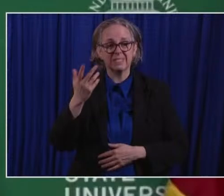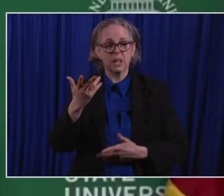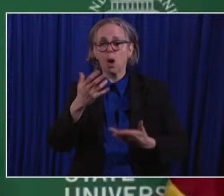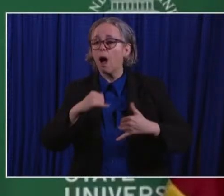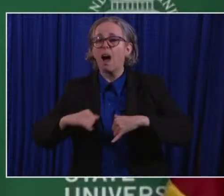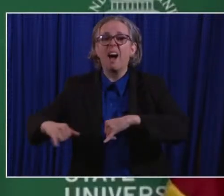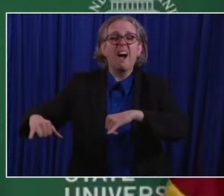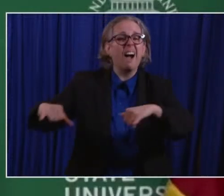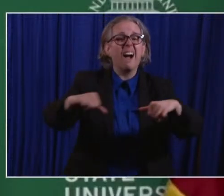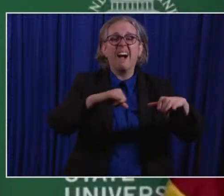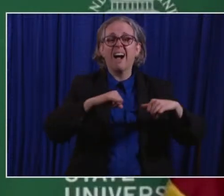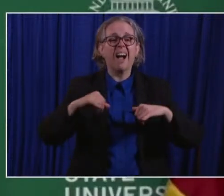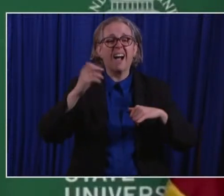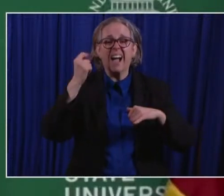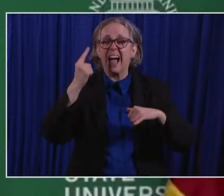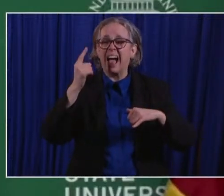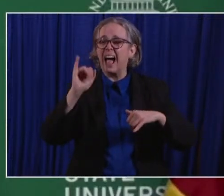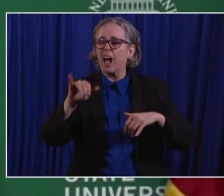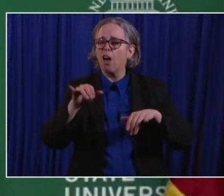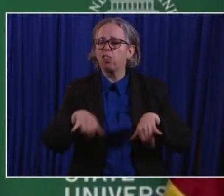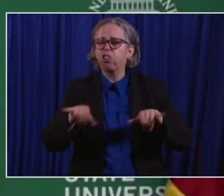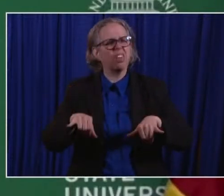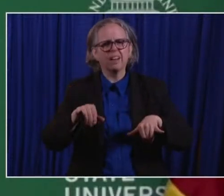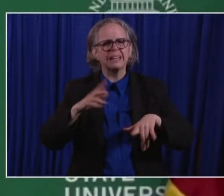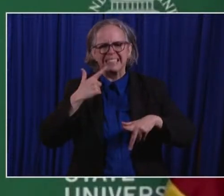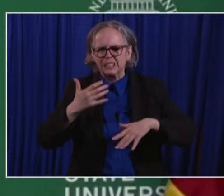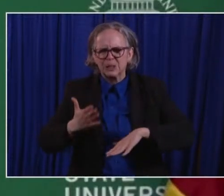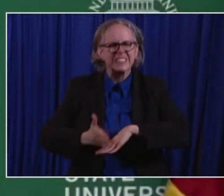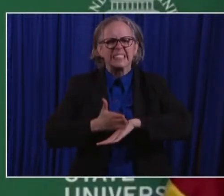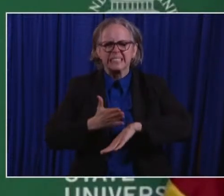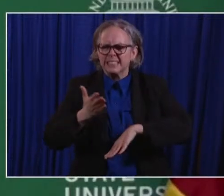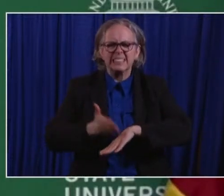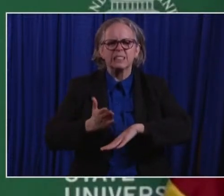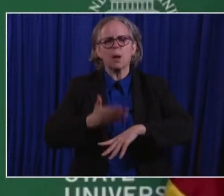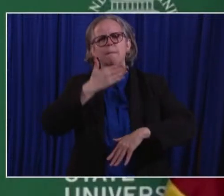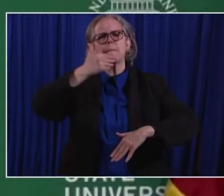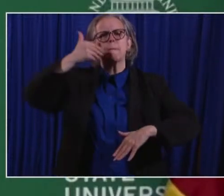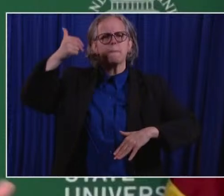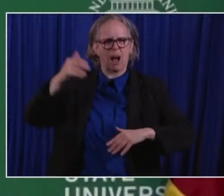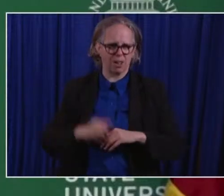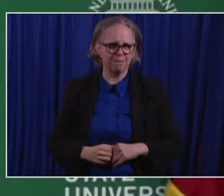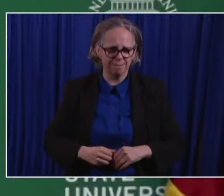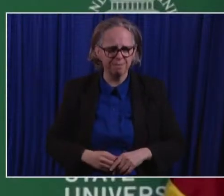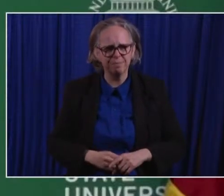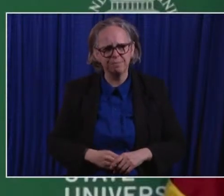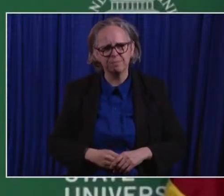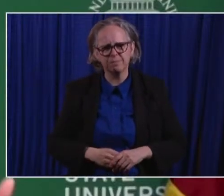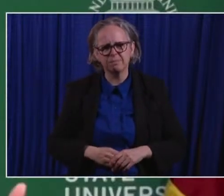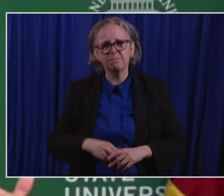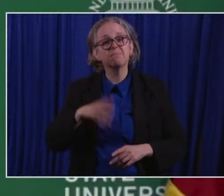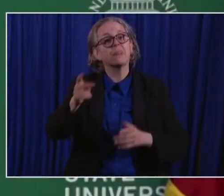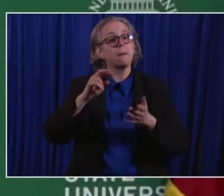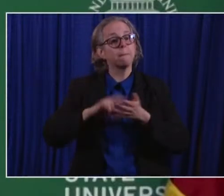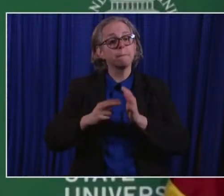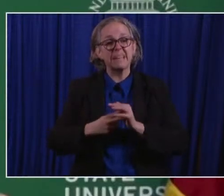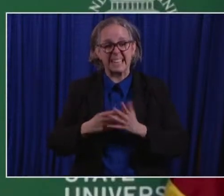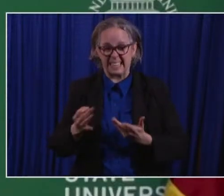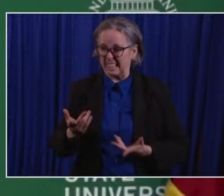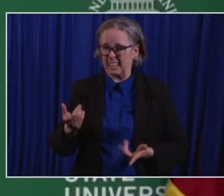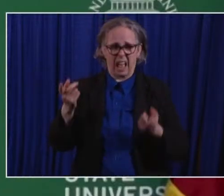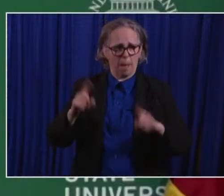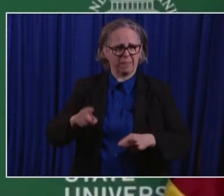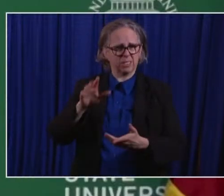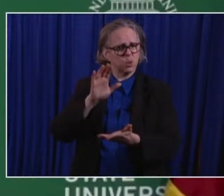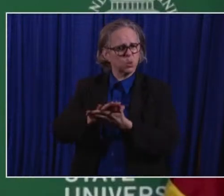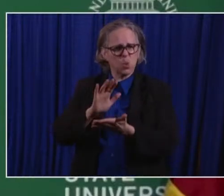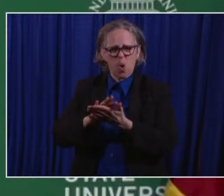do away with this simply says that we will accept as a state a situation where a school is failing and we will do